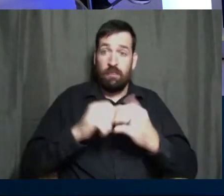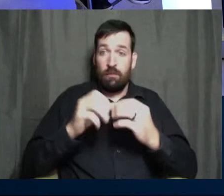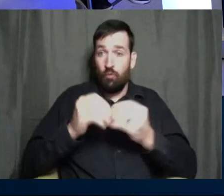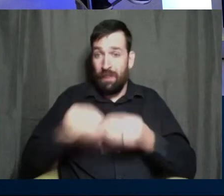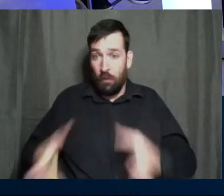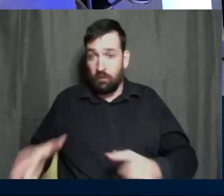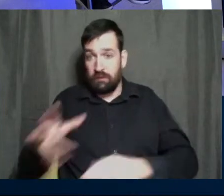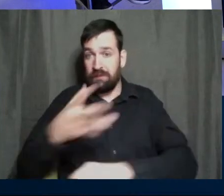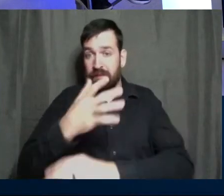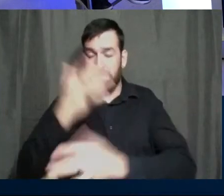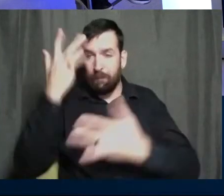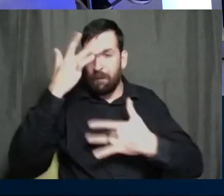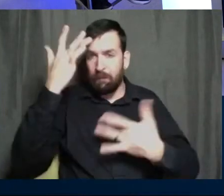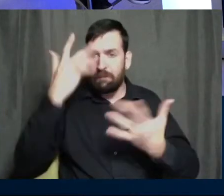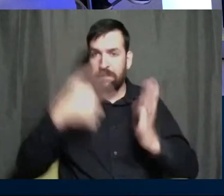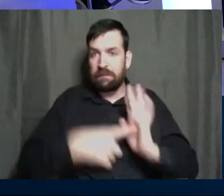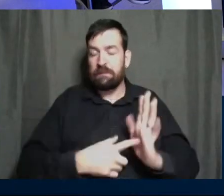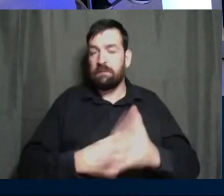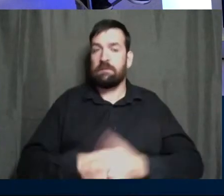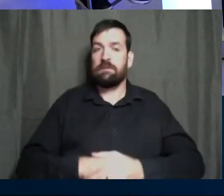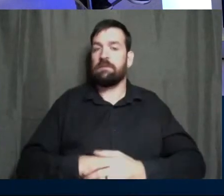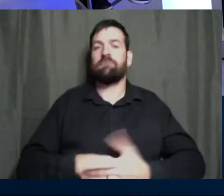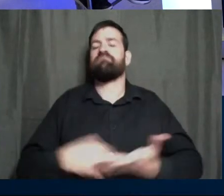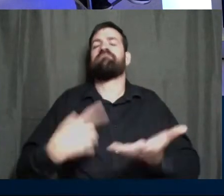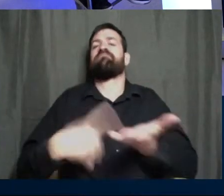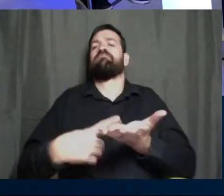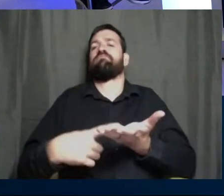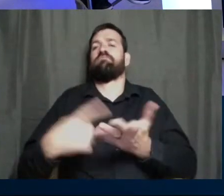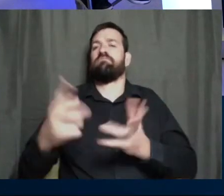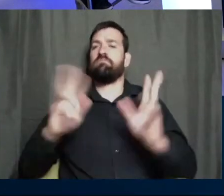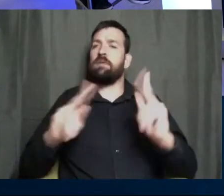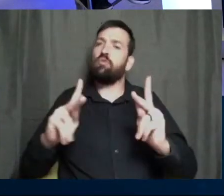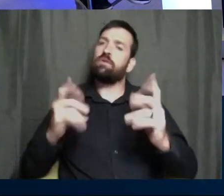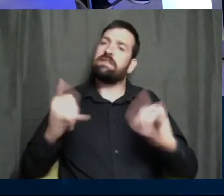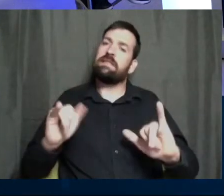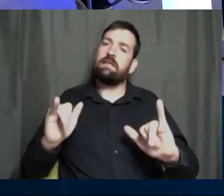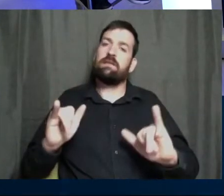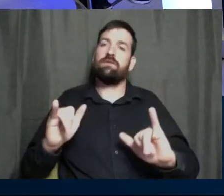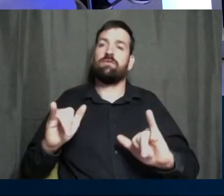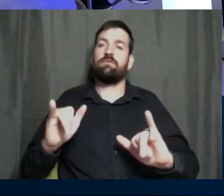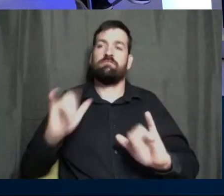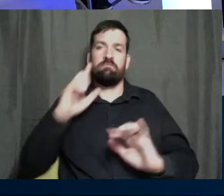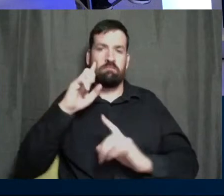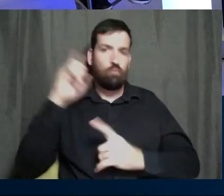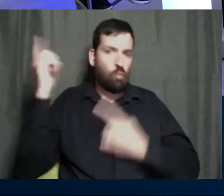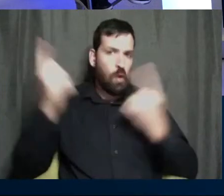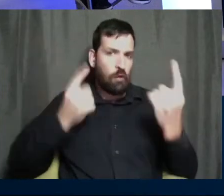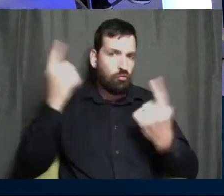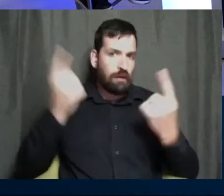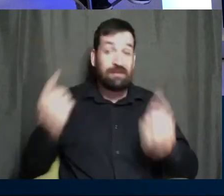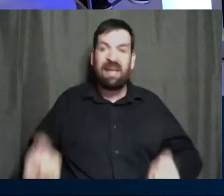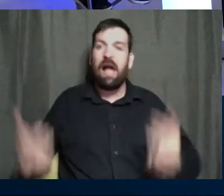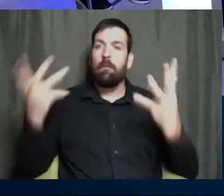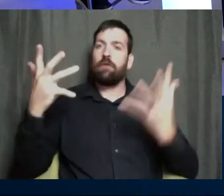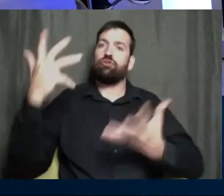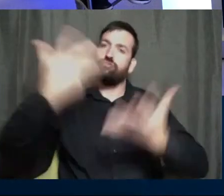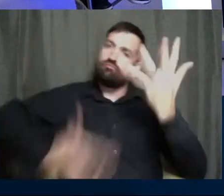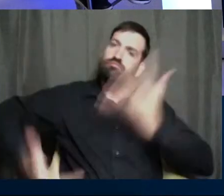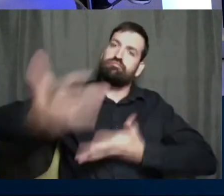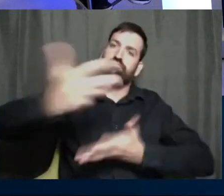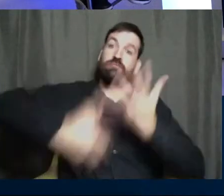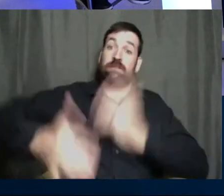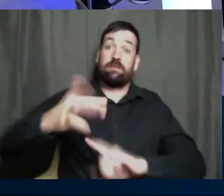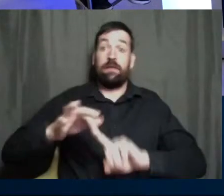infection. Let's have that conversation because people are still wondering how much socializing they can do, and especially as the winter months come